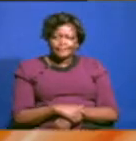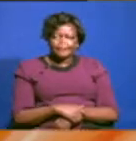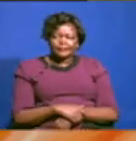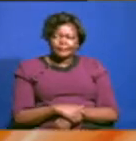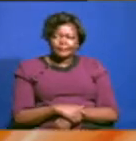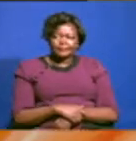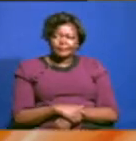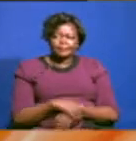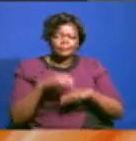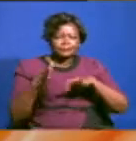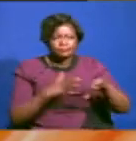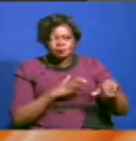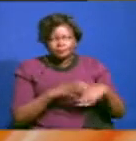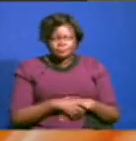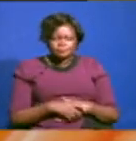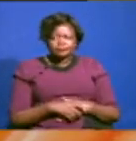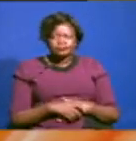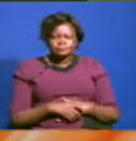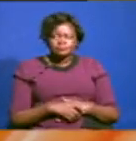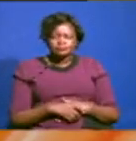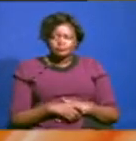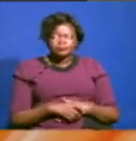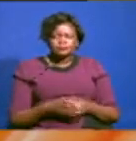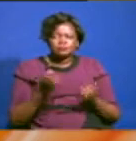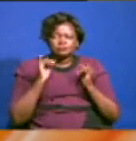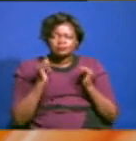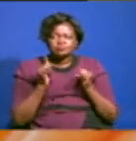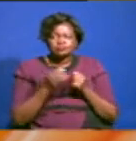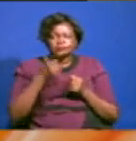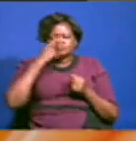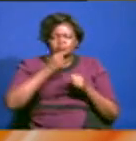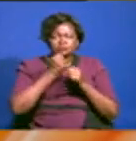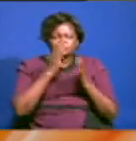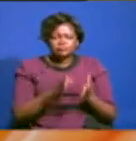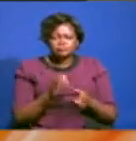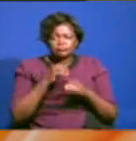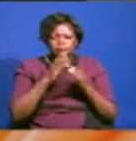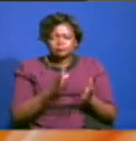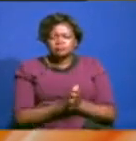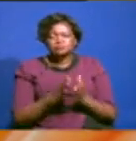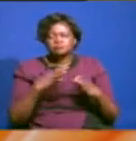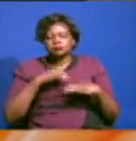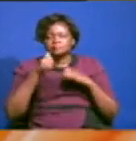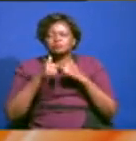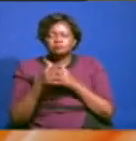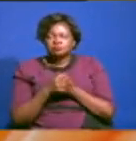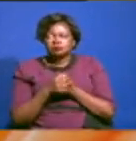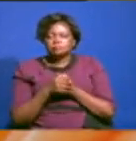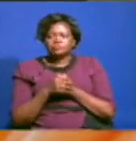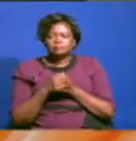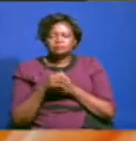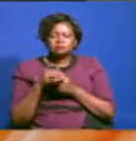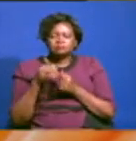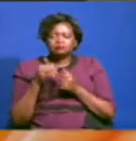And now, on news making headlines in the business world, policymakers, investors and players in the e-mobility industry